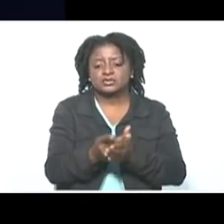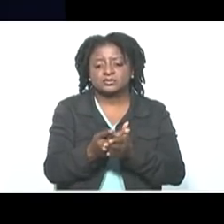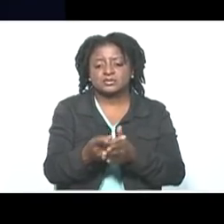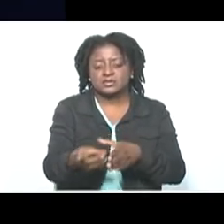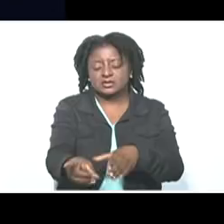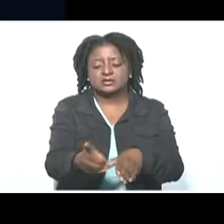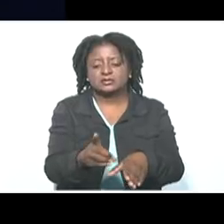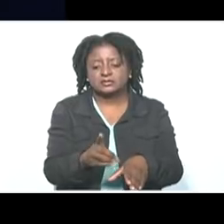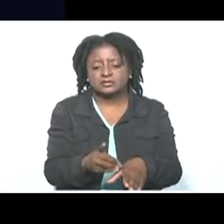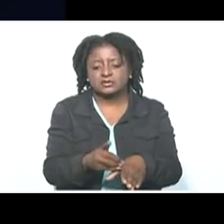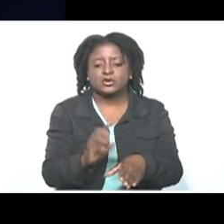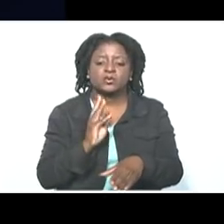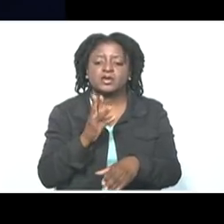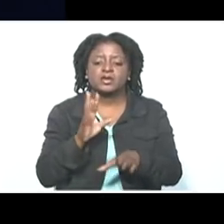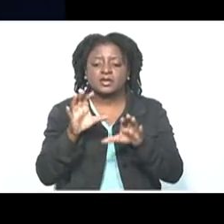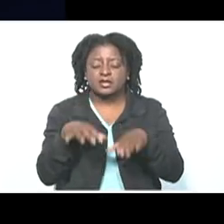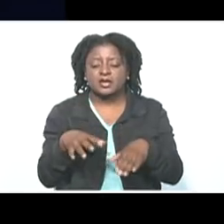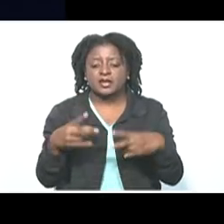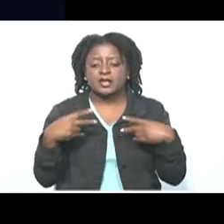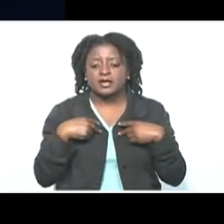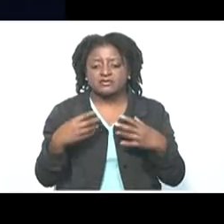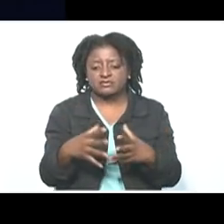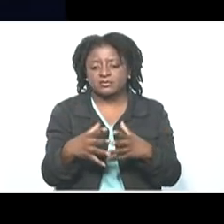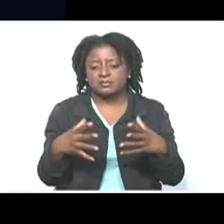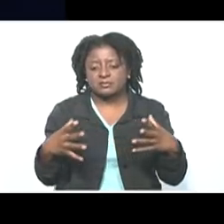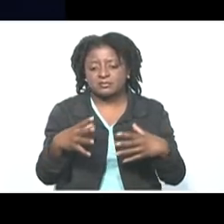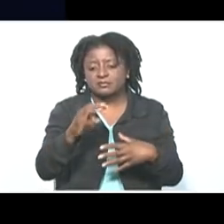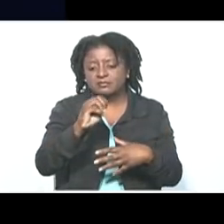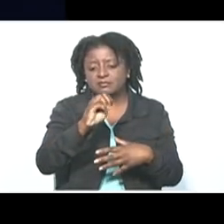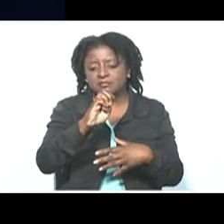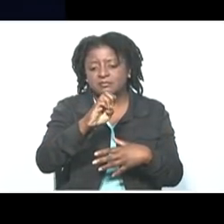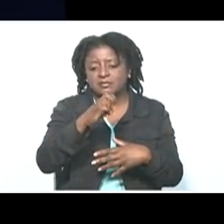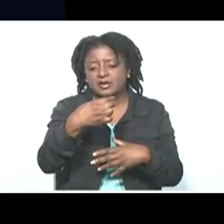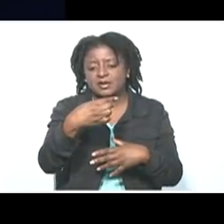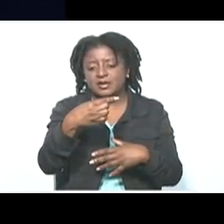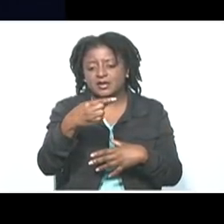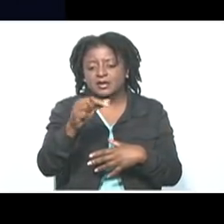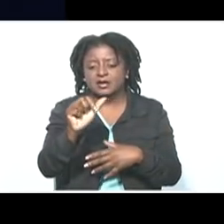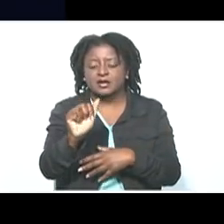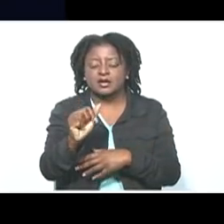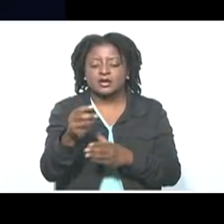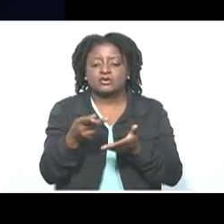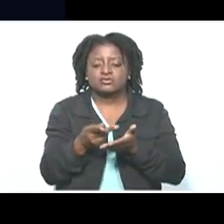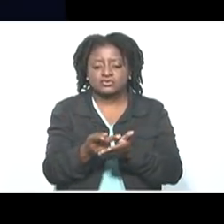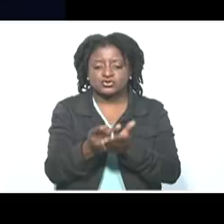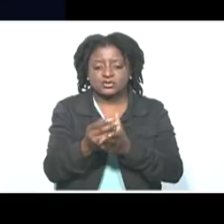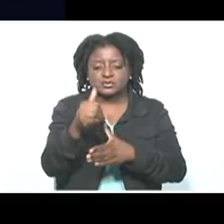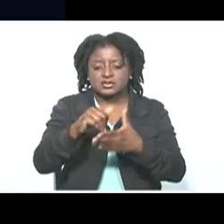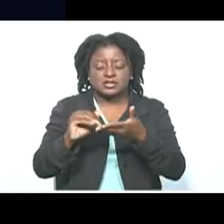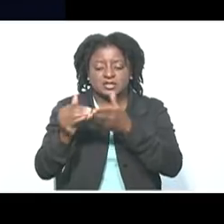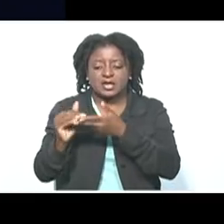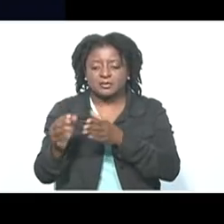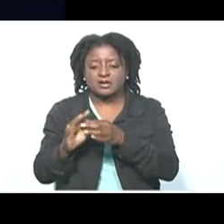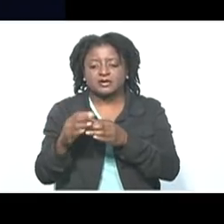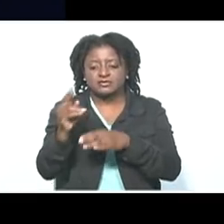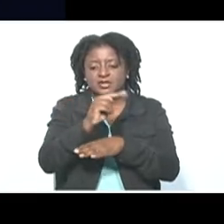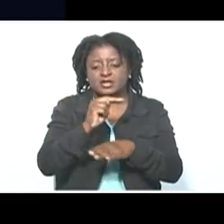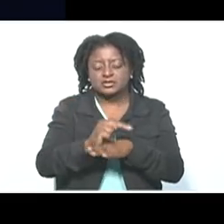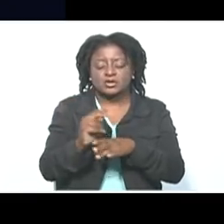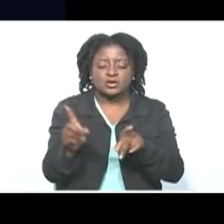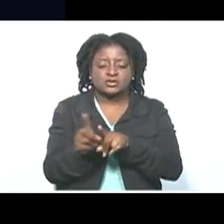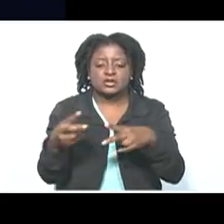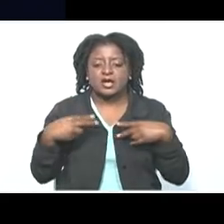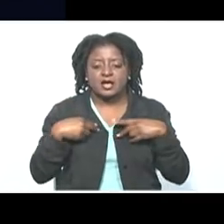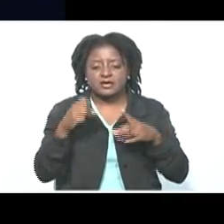are able to host mega cruise ships in the capital of Nassau. We also have